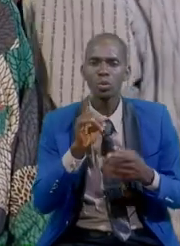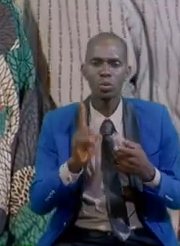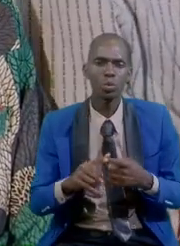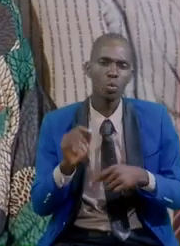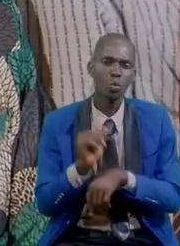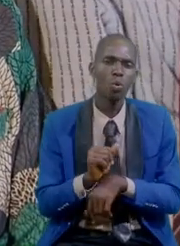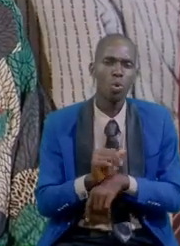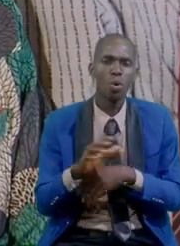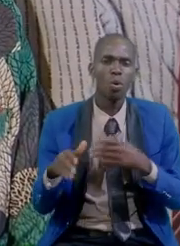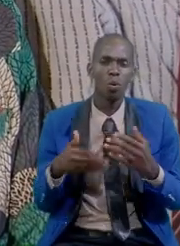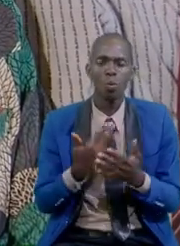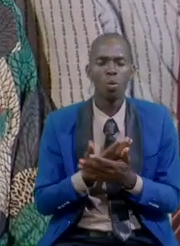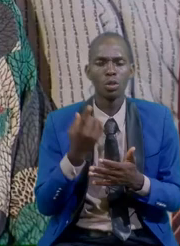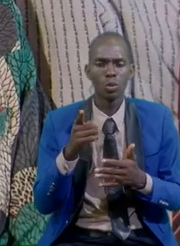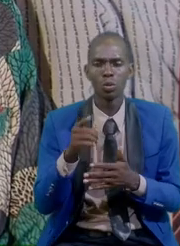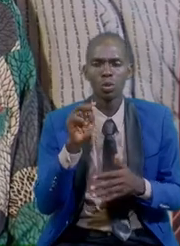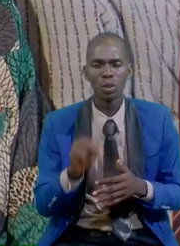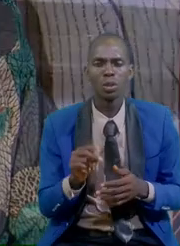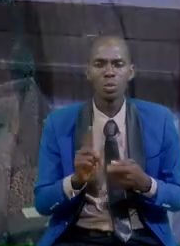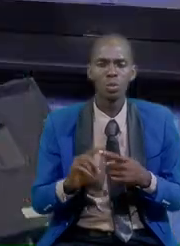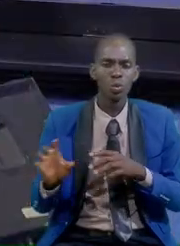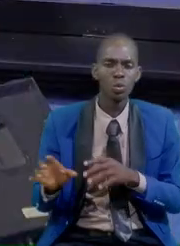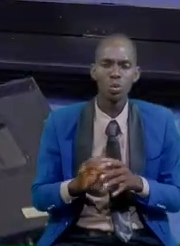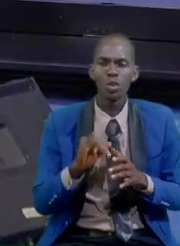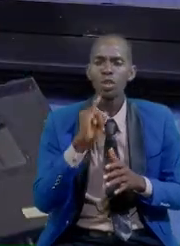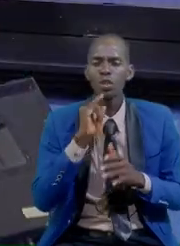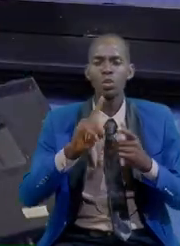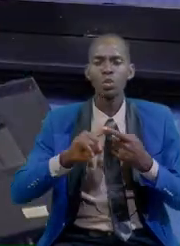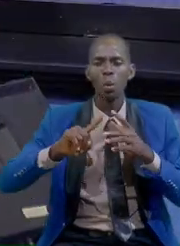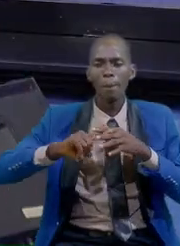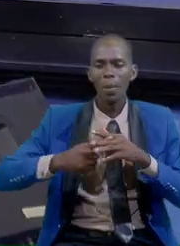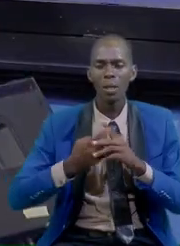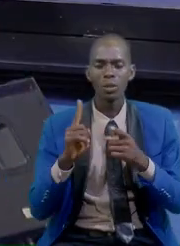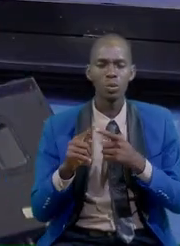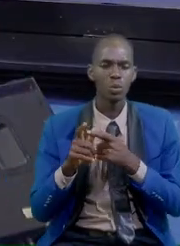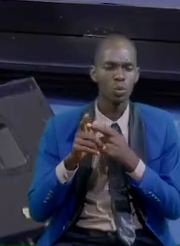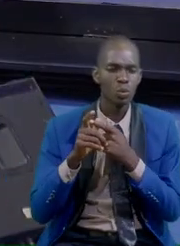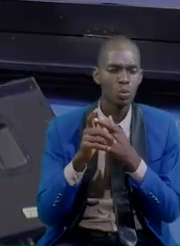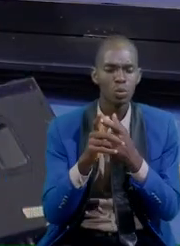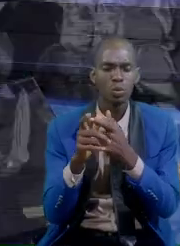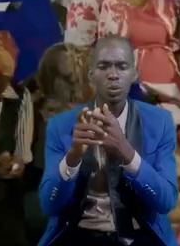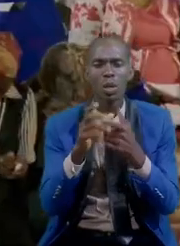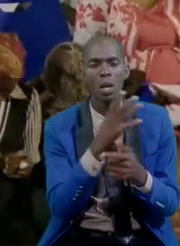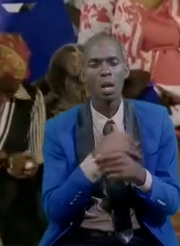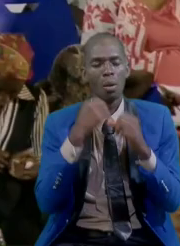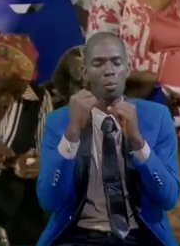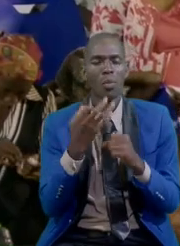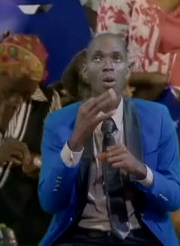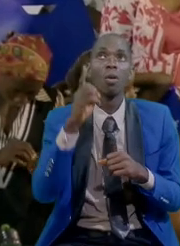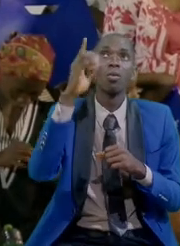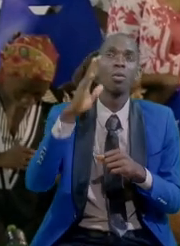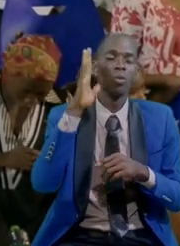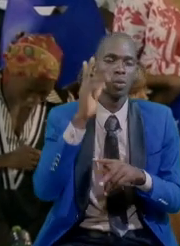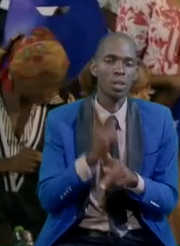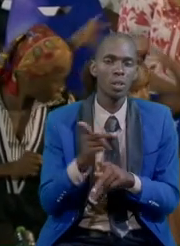need to do is begin to run, and the power of the Lord will sustain you in